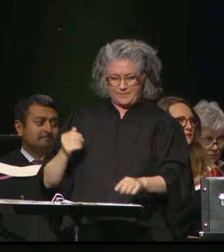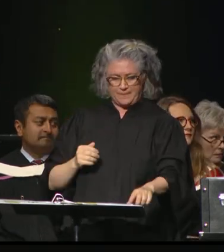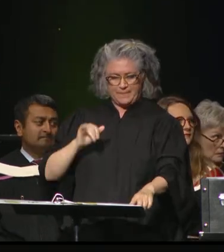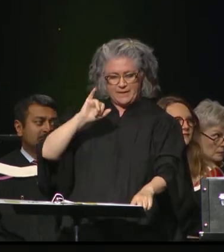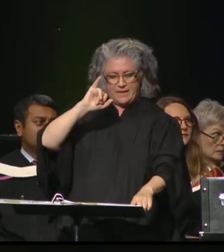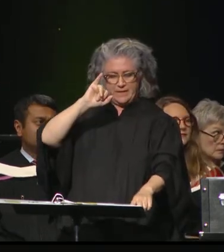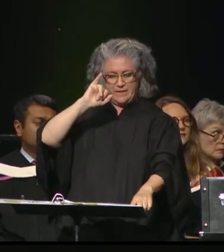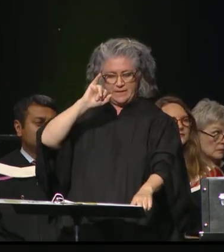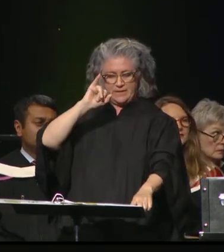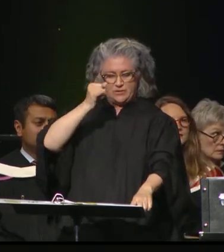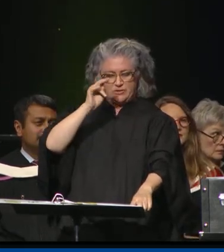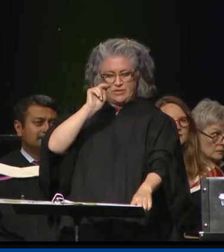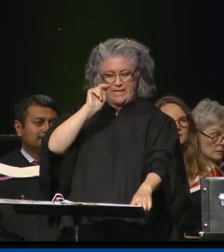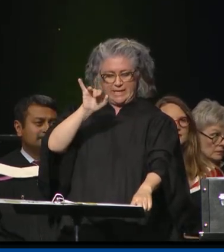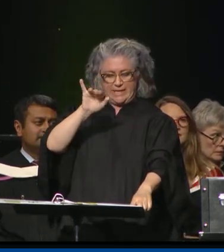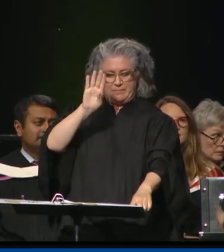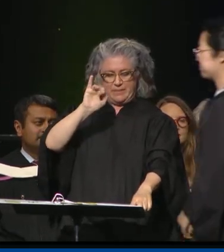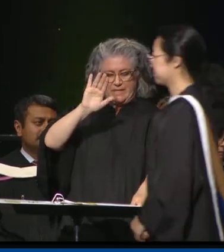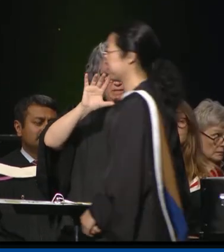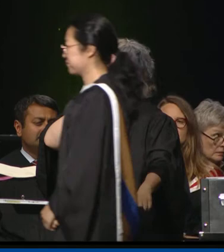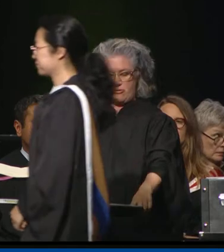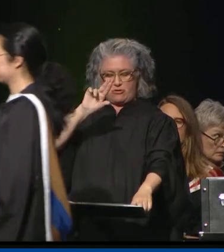Jenny Bikong G.